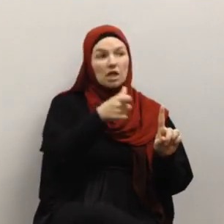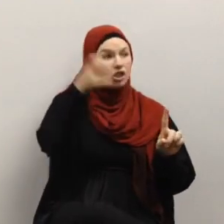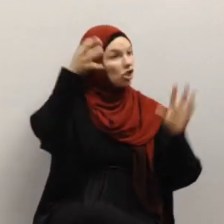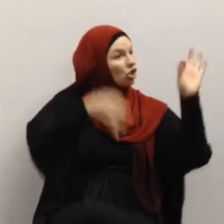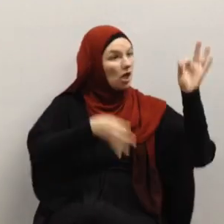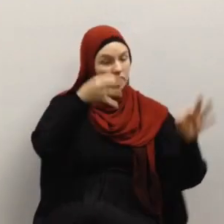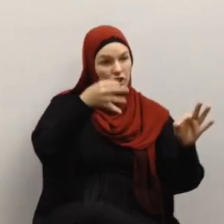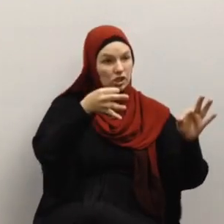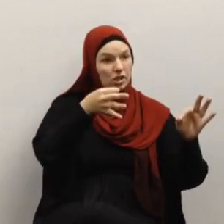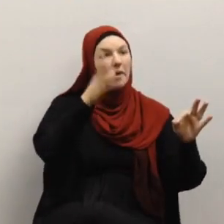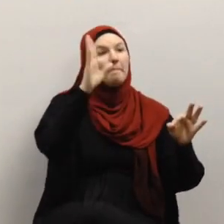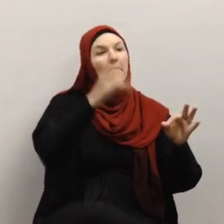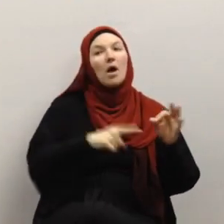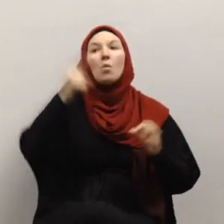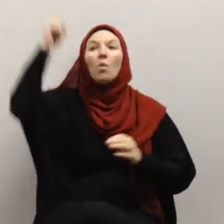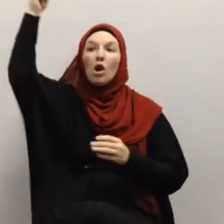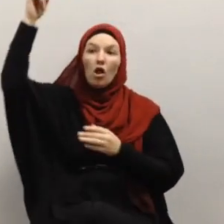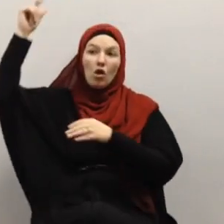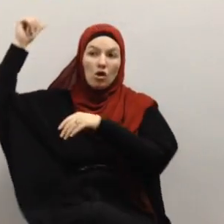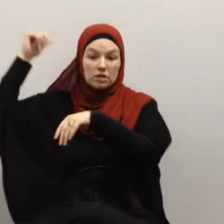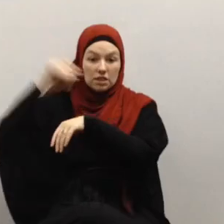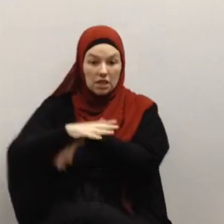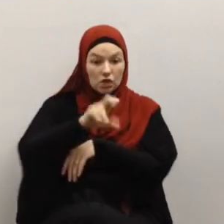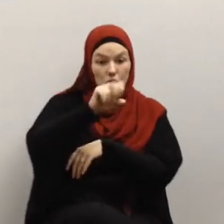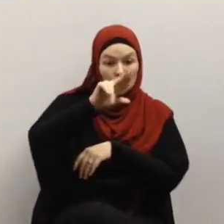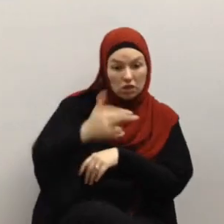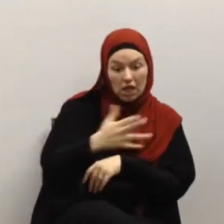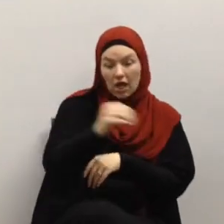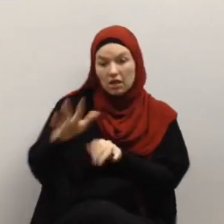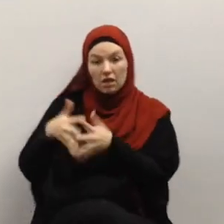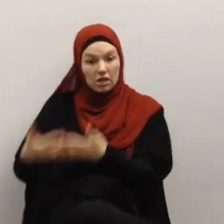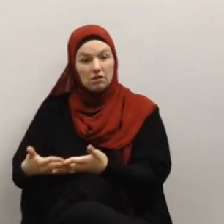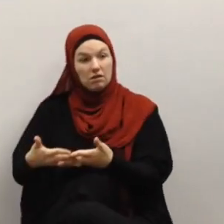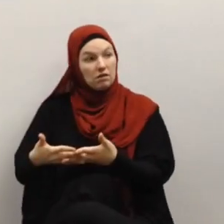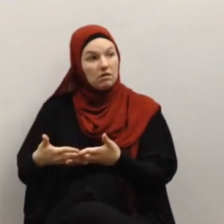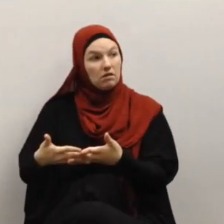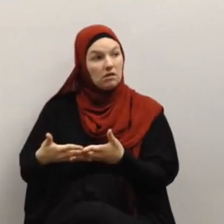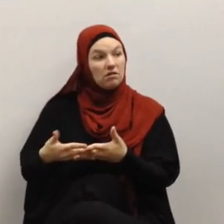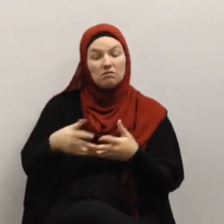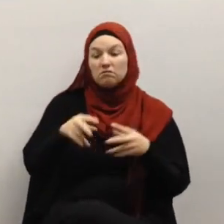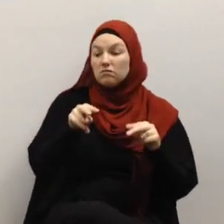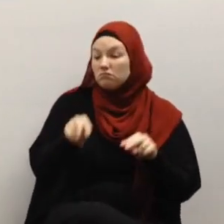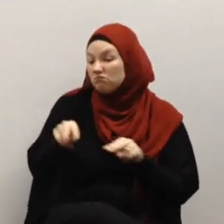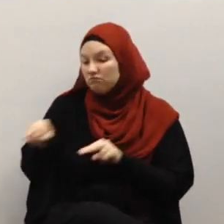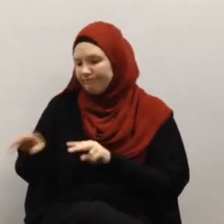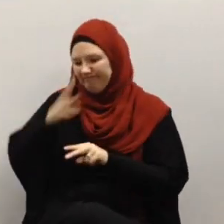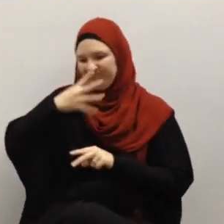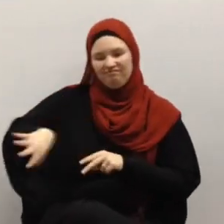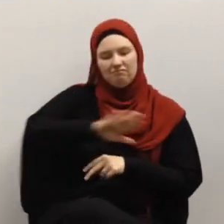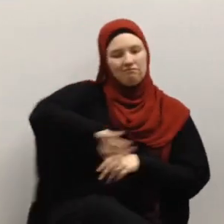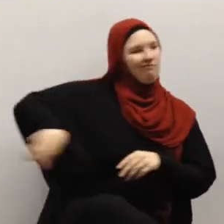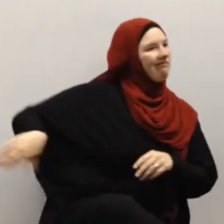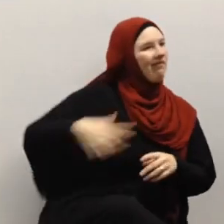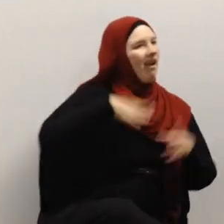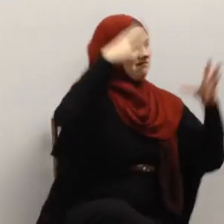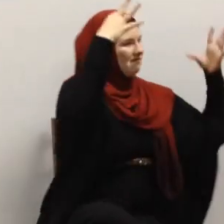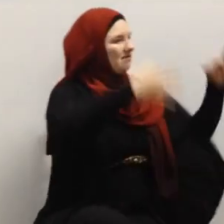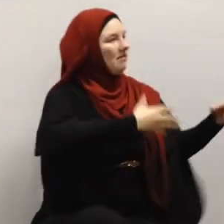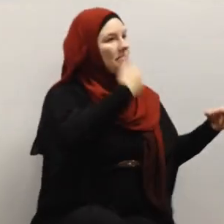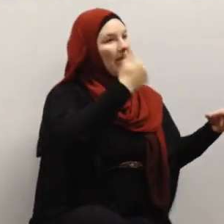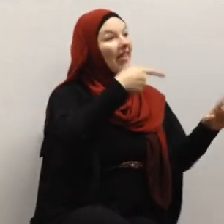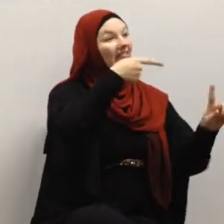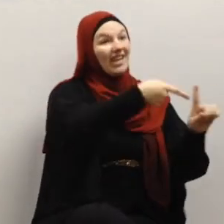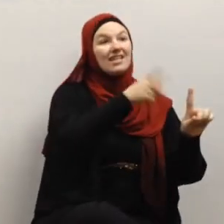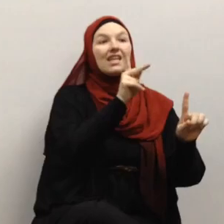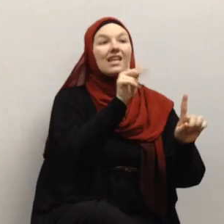what Allah has sent down, these are the kafirun. Those are the ones who denied the message.